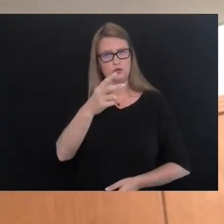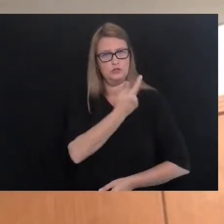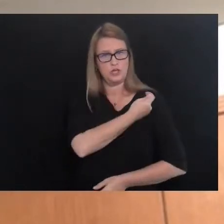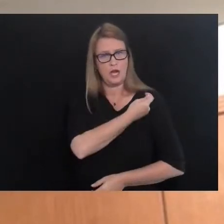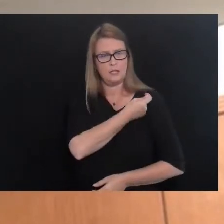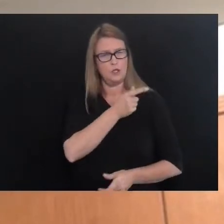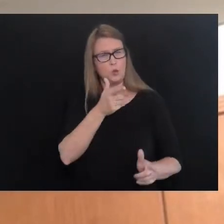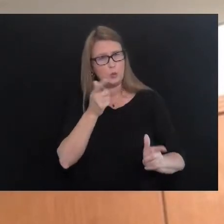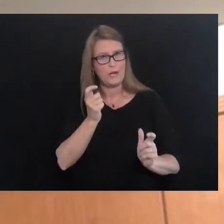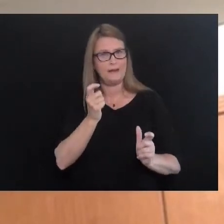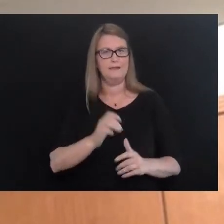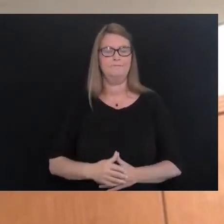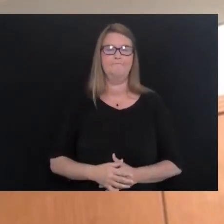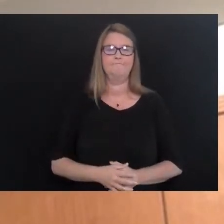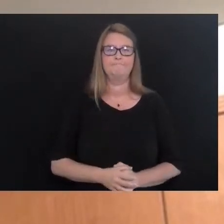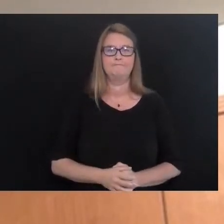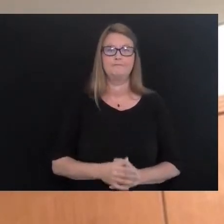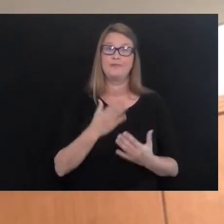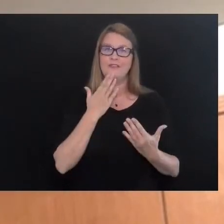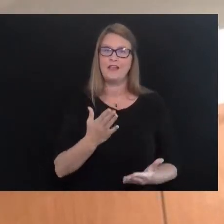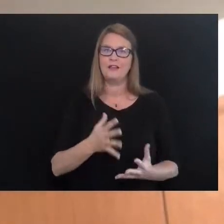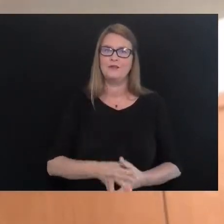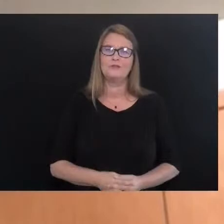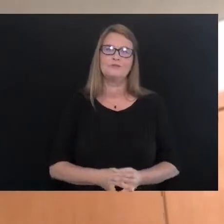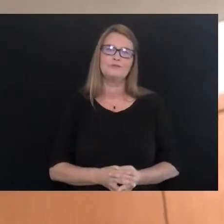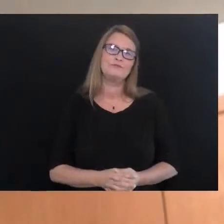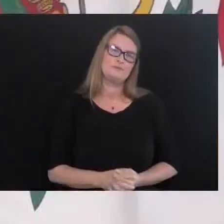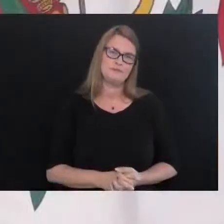quickly. Thank you.